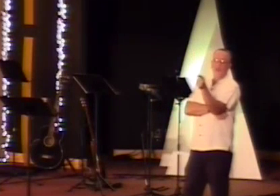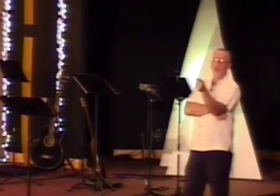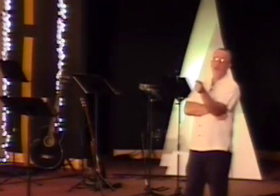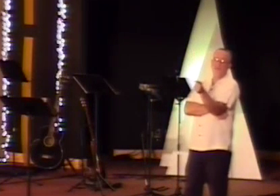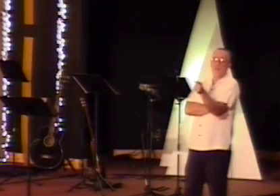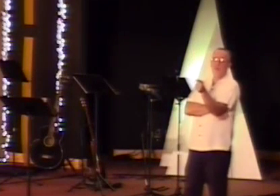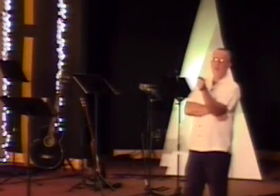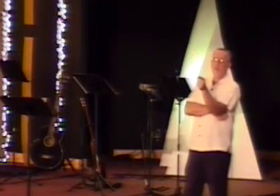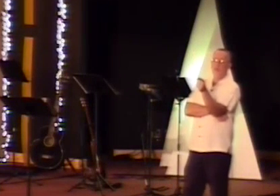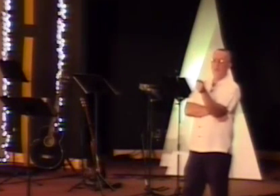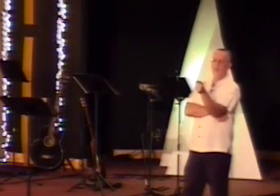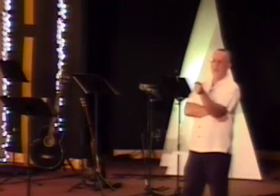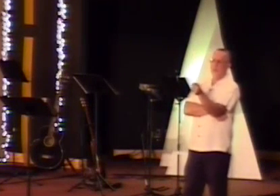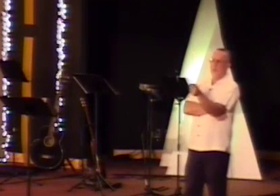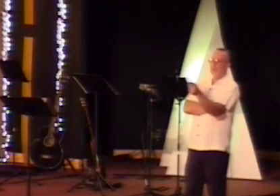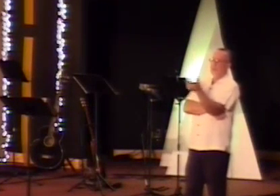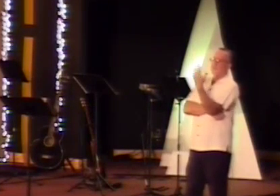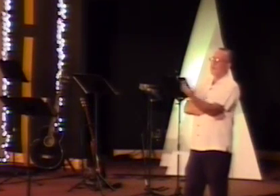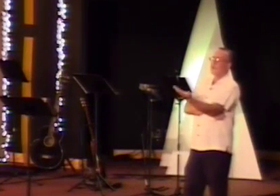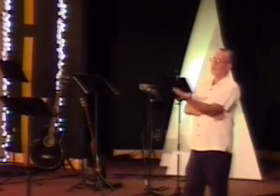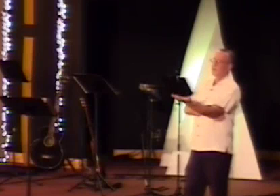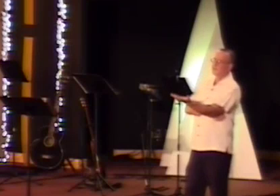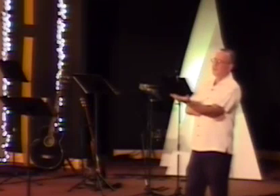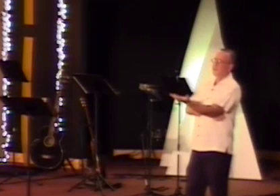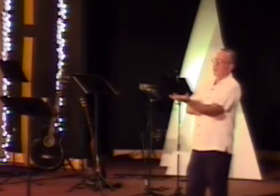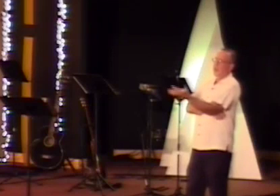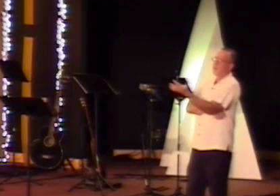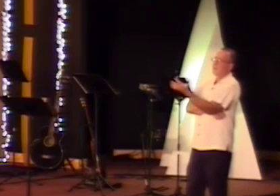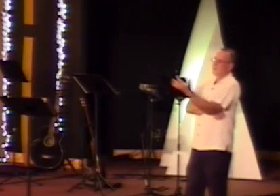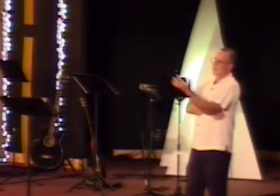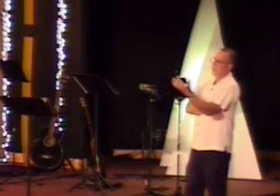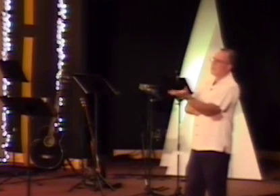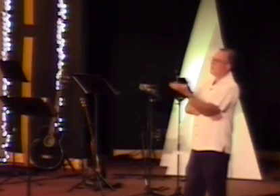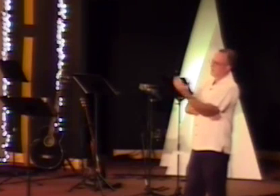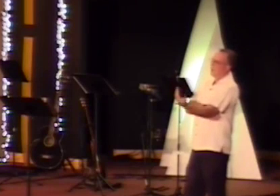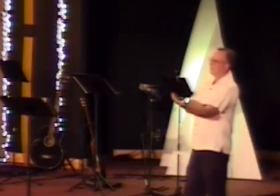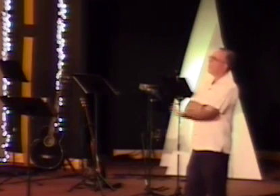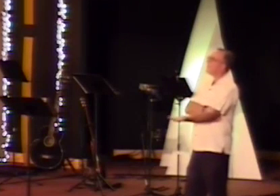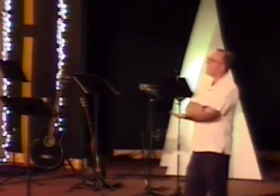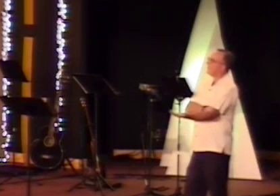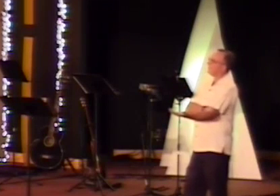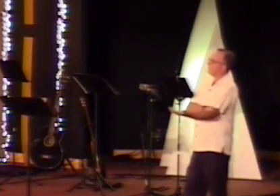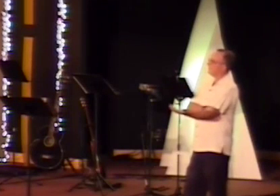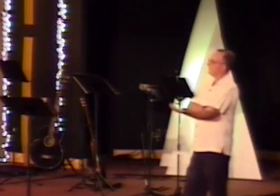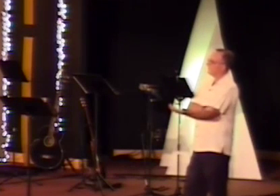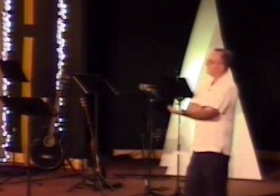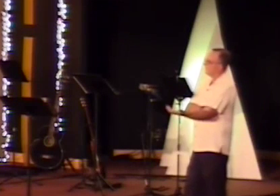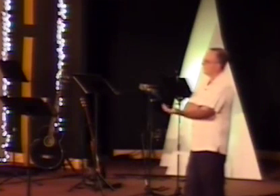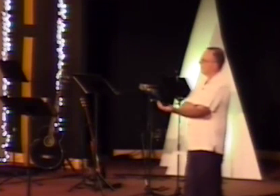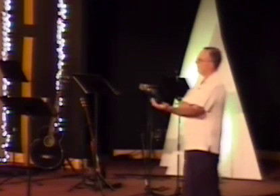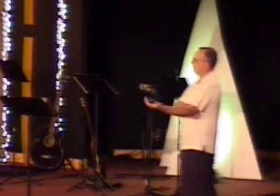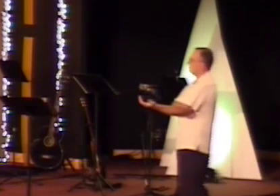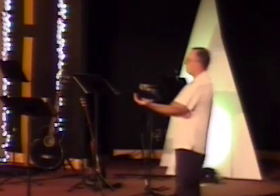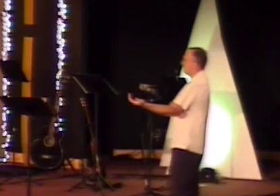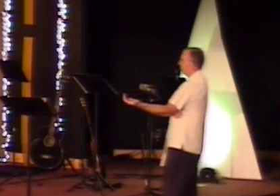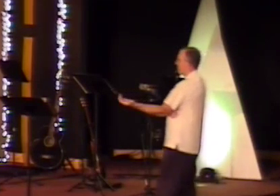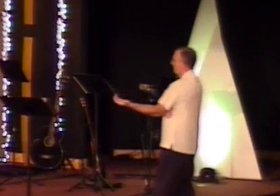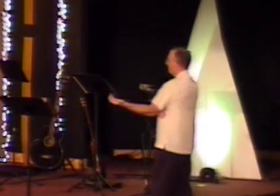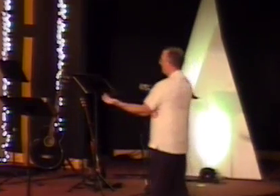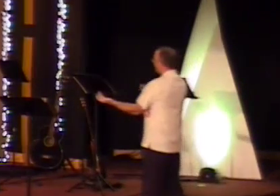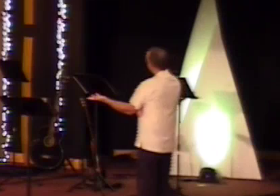So you're telling me that if I'm not a Christian, I'm in the kingdom of God's enemy?